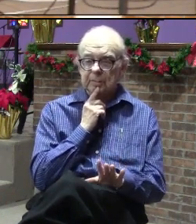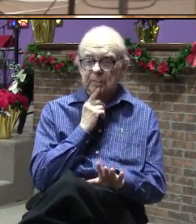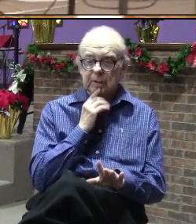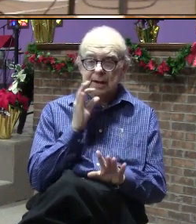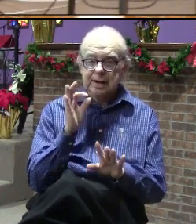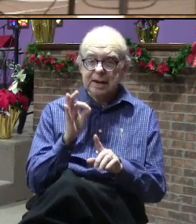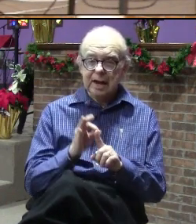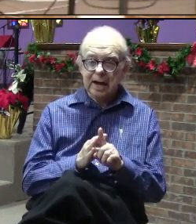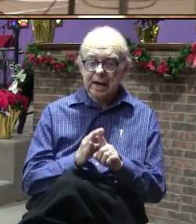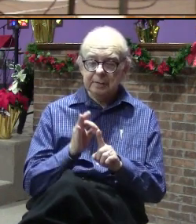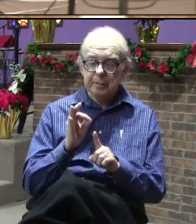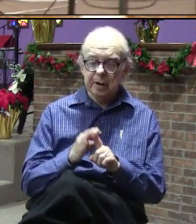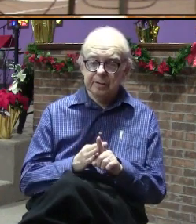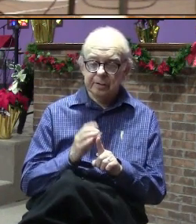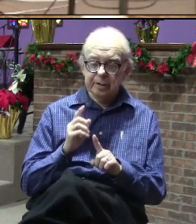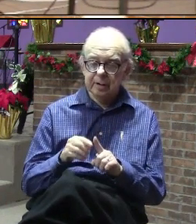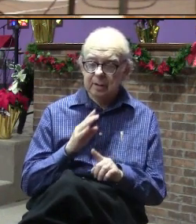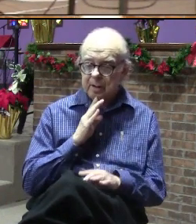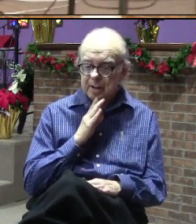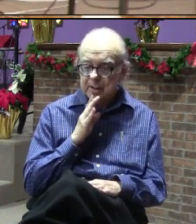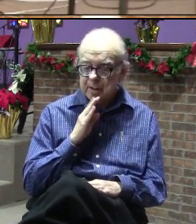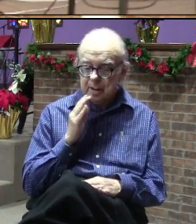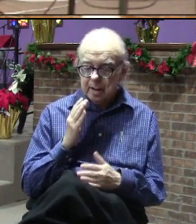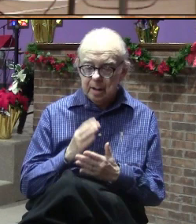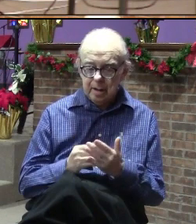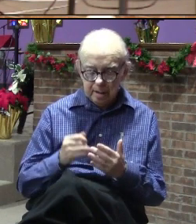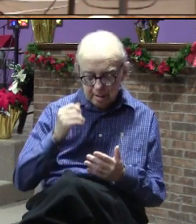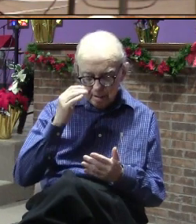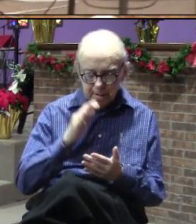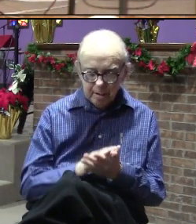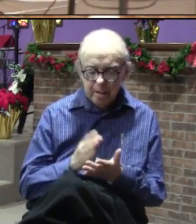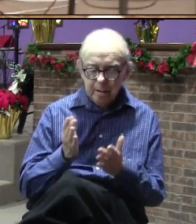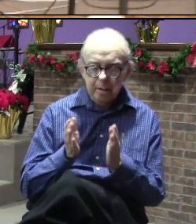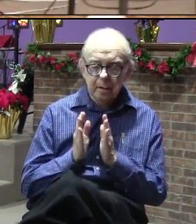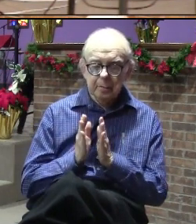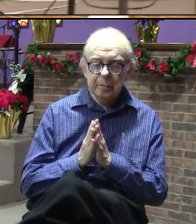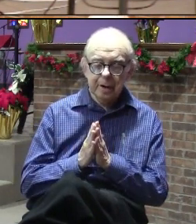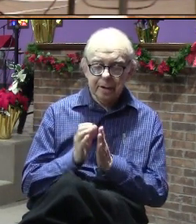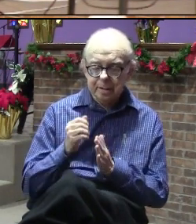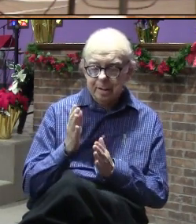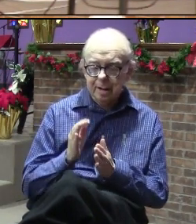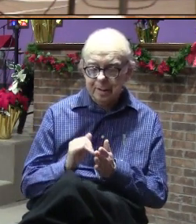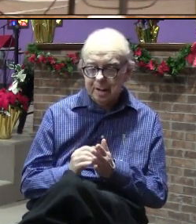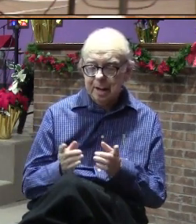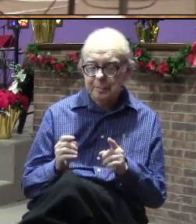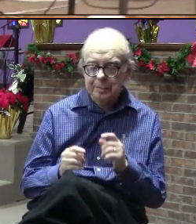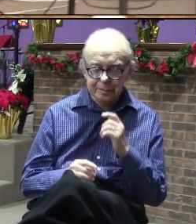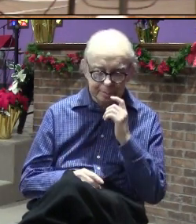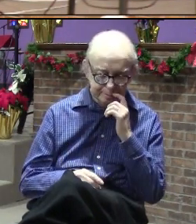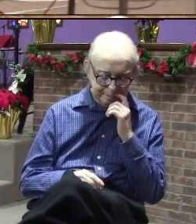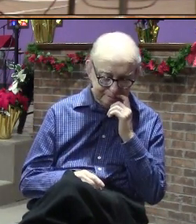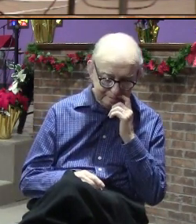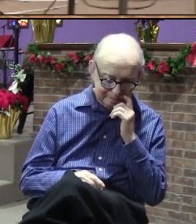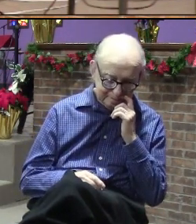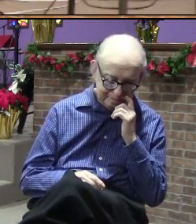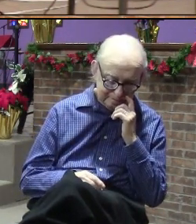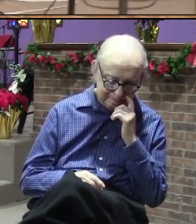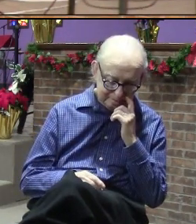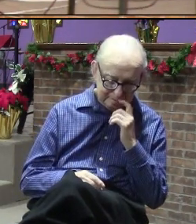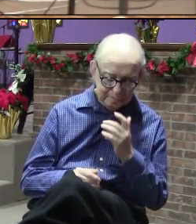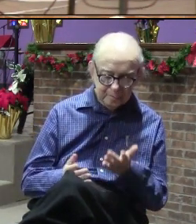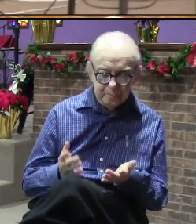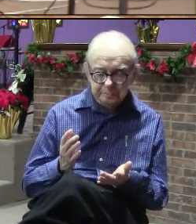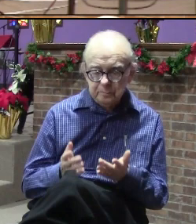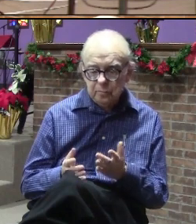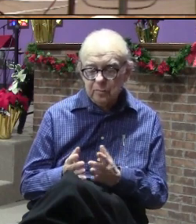9 months? Now, some of you husband, maybe you want to pray to God, you know, or some of you husbands,